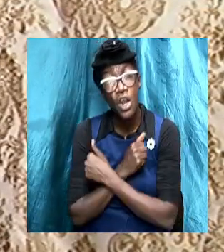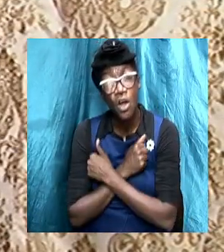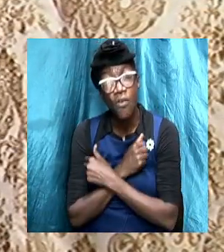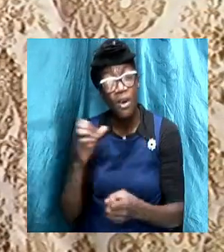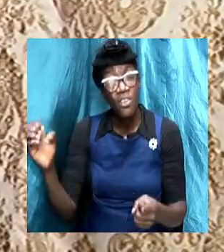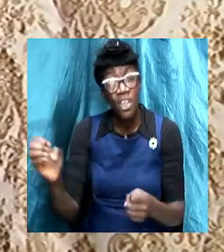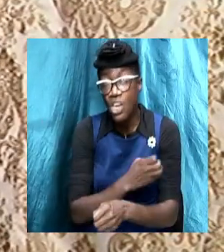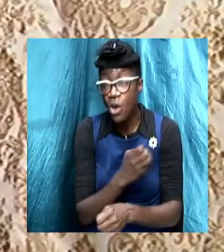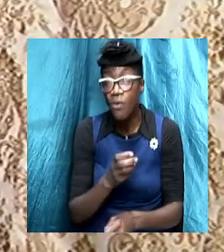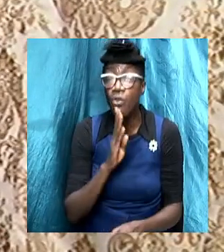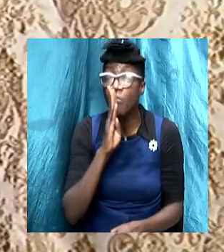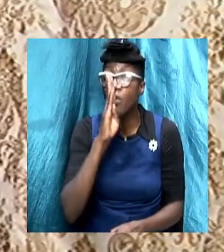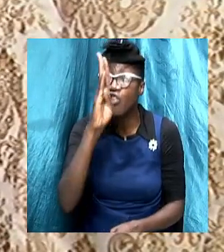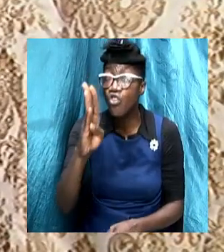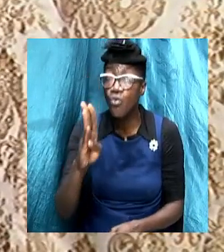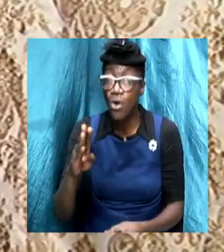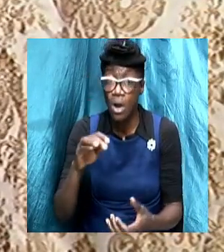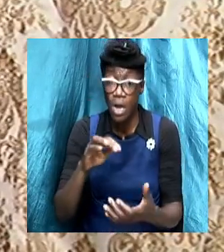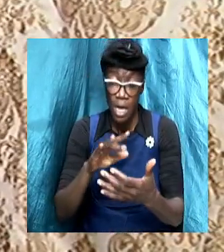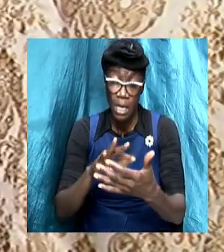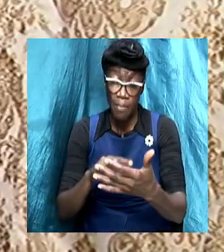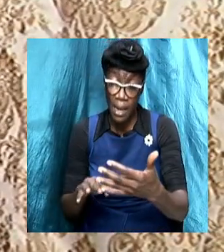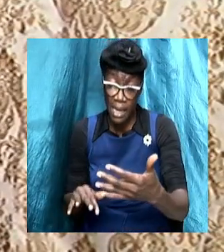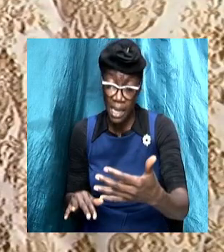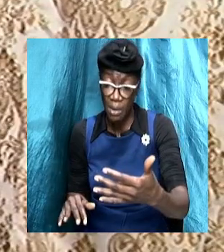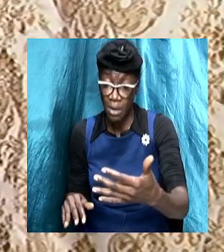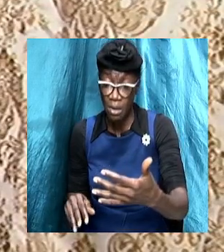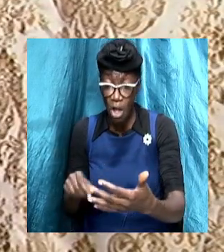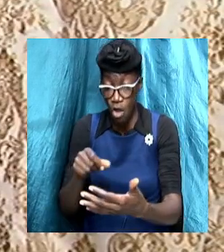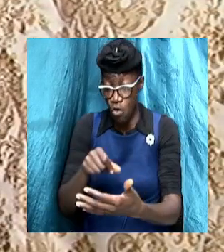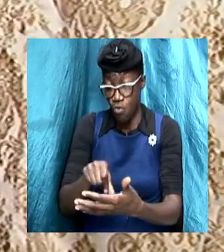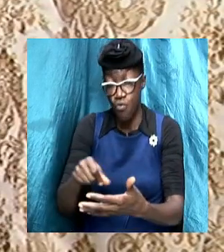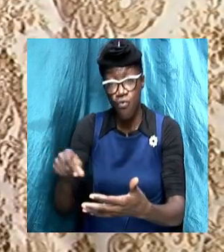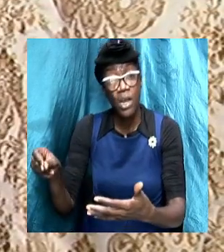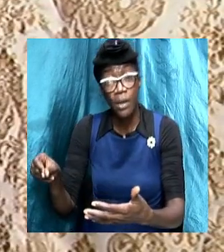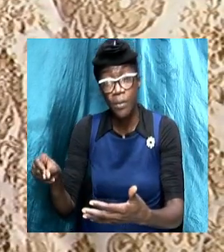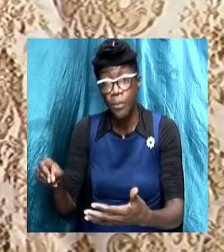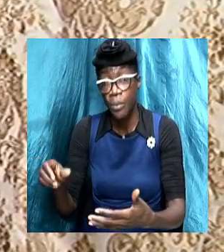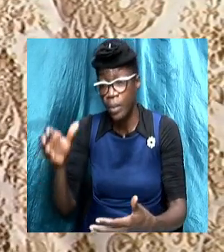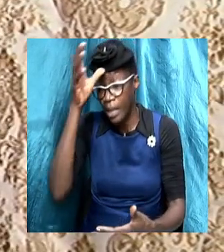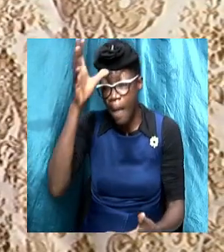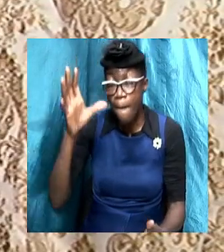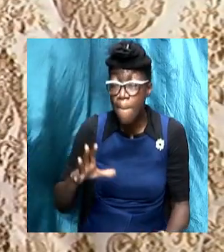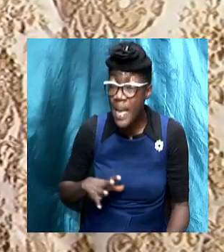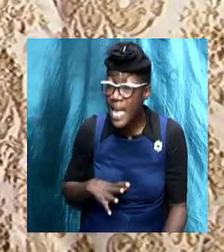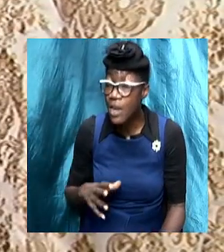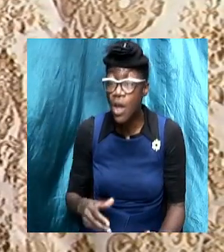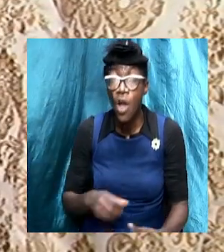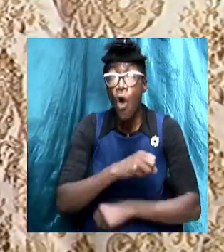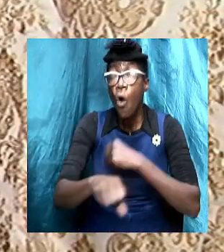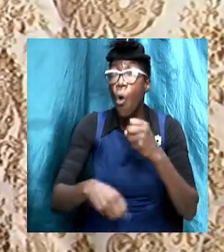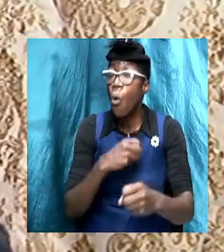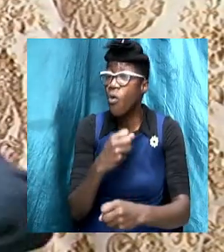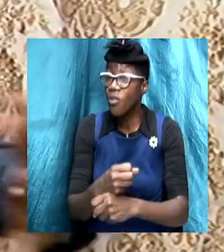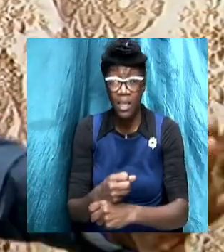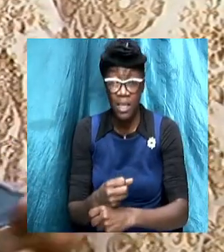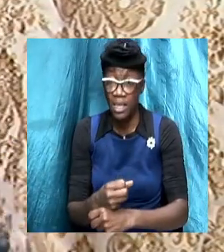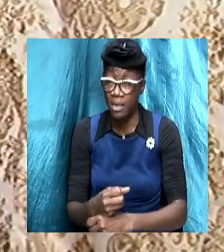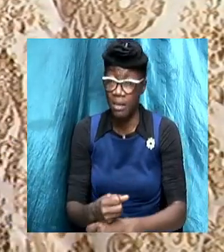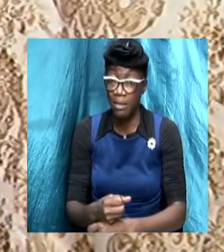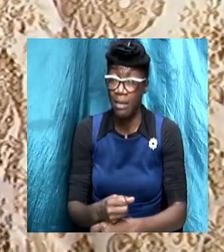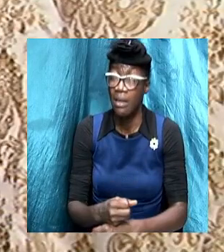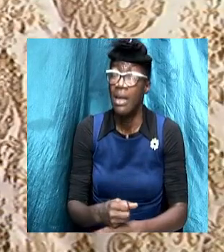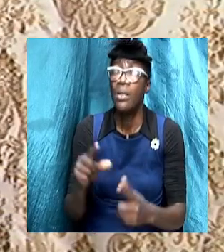the scriptures were written. Amen. And even though men, amen, over the years have declared that the word of God would have passed